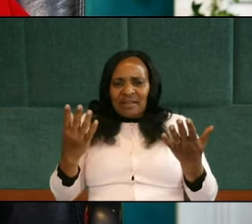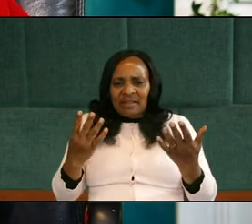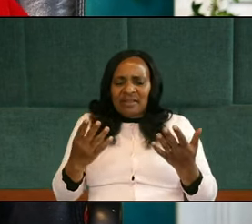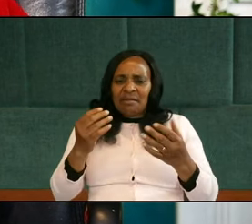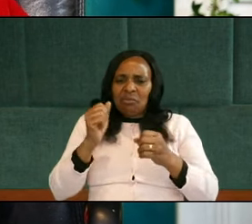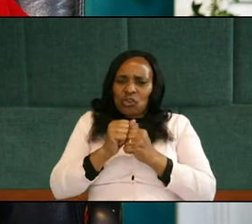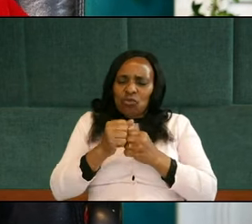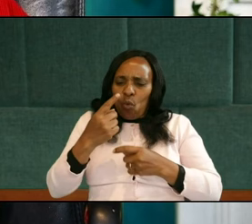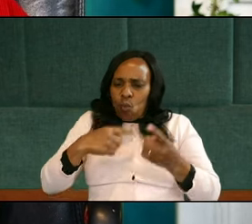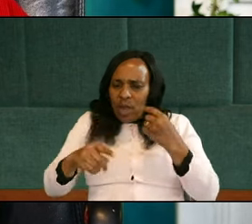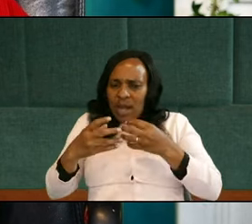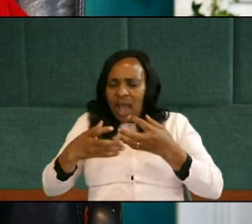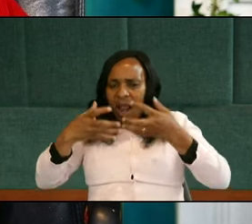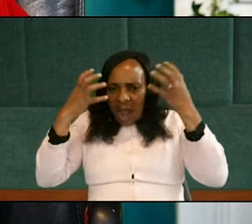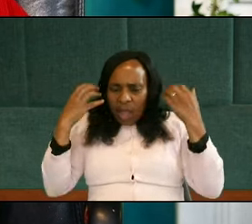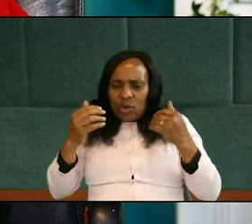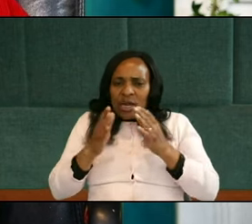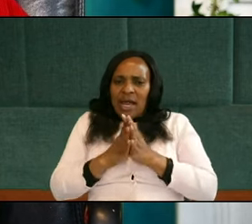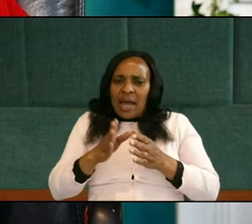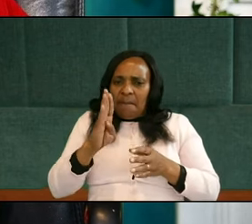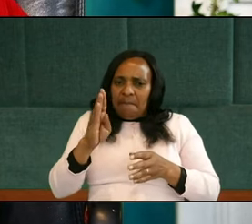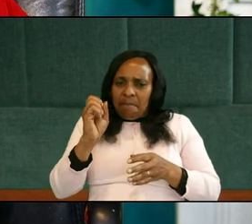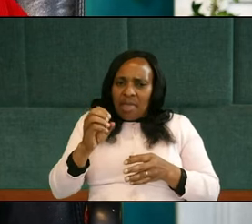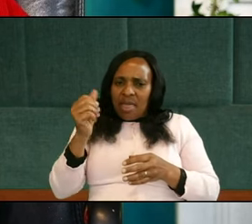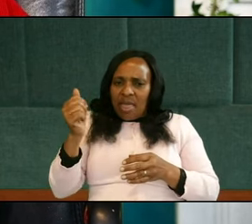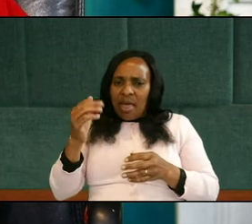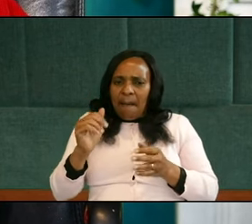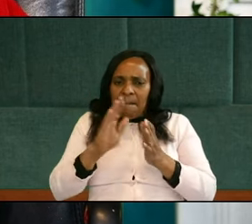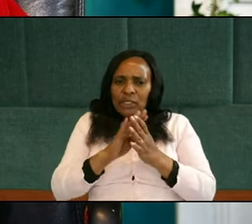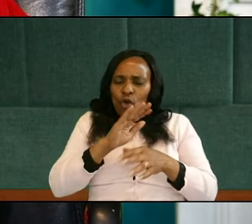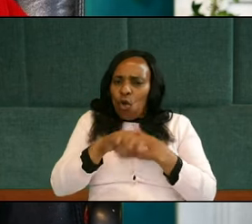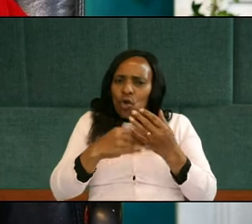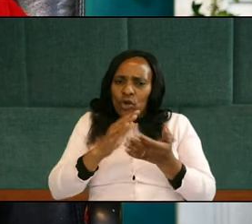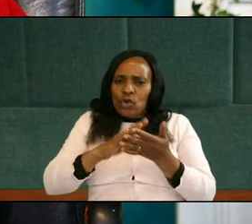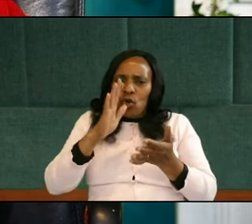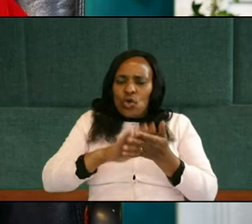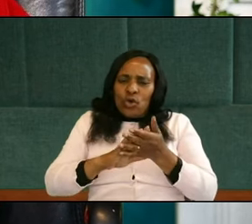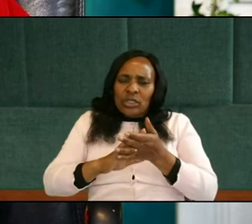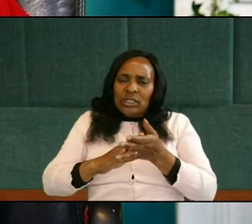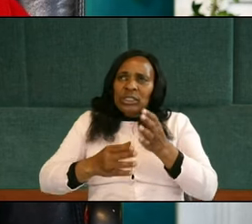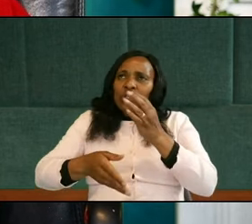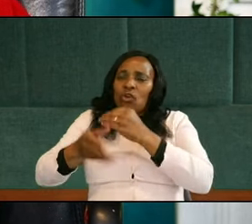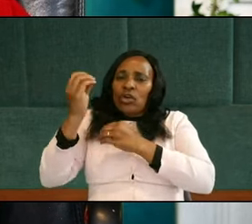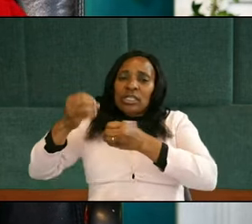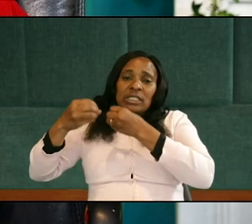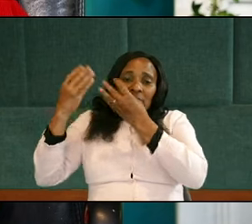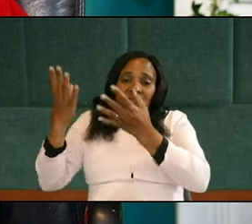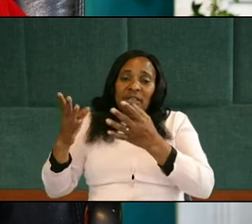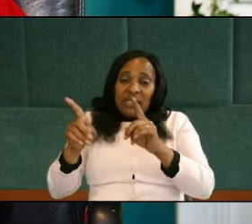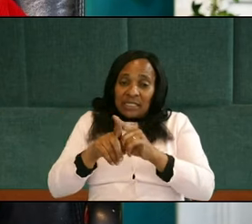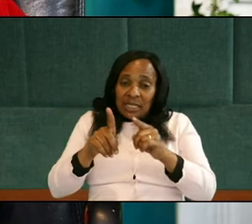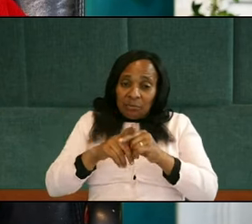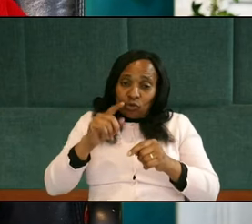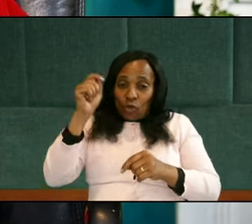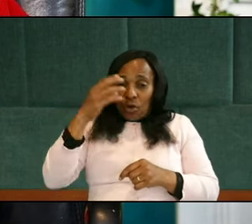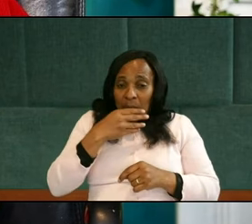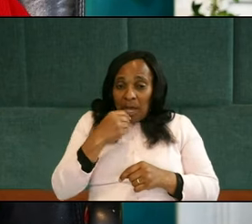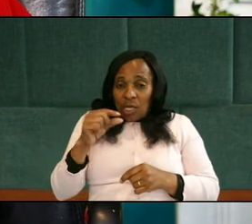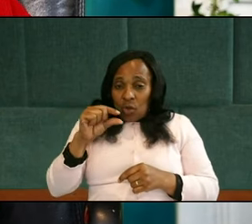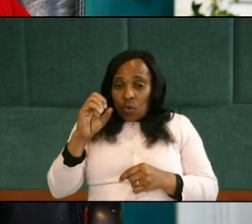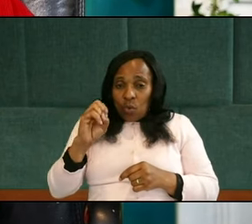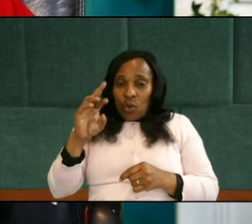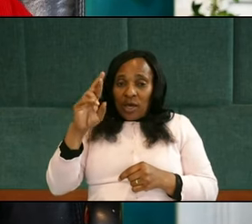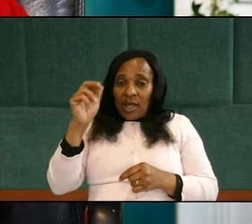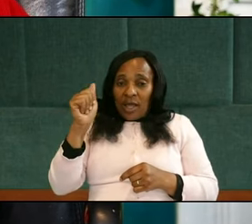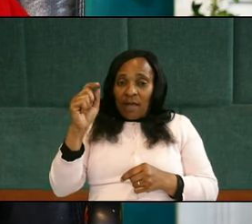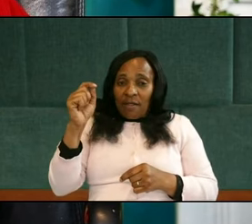but very little is said about that, but all the glory is given. Remember, he had even conquered Goliath, actually. But glory is actually given to God.